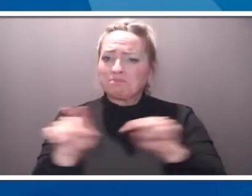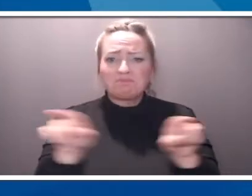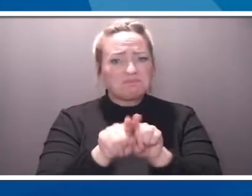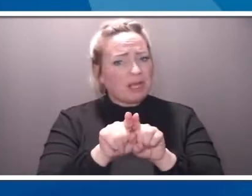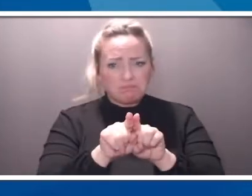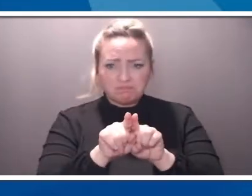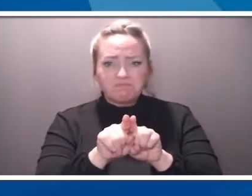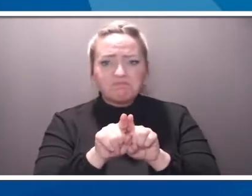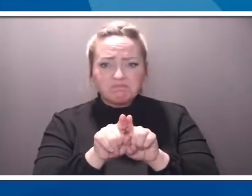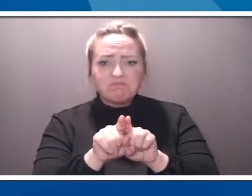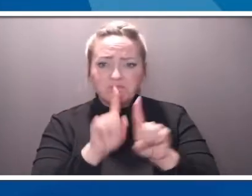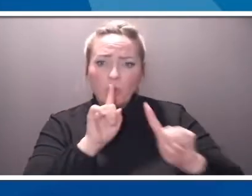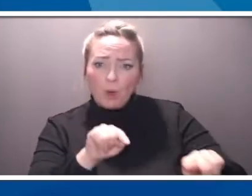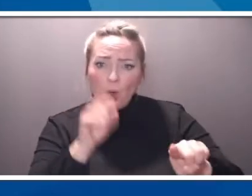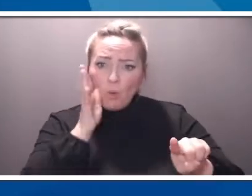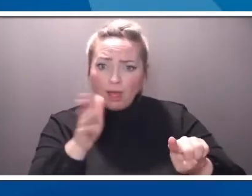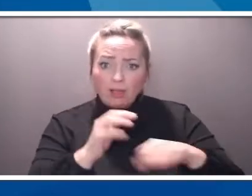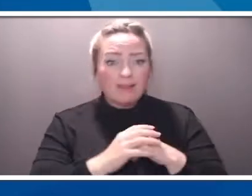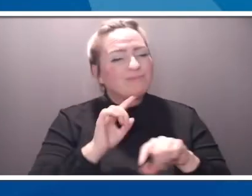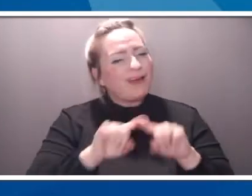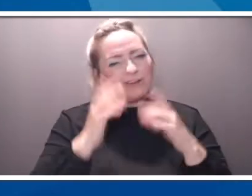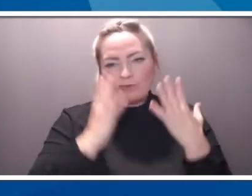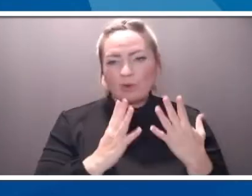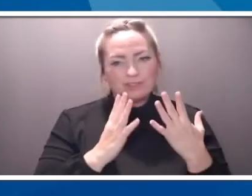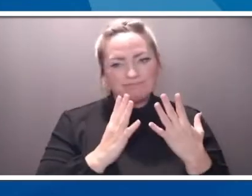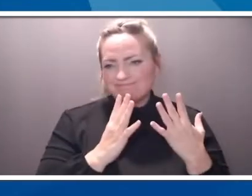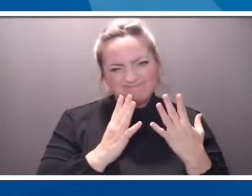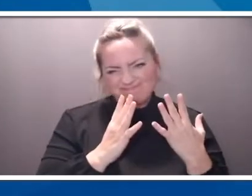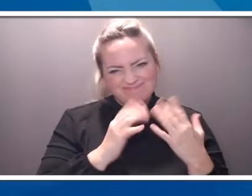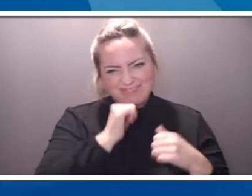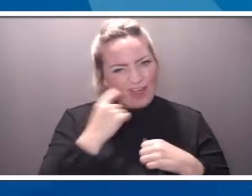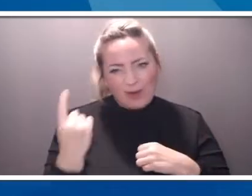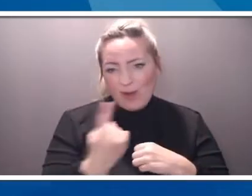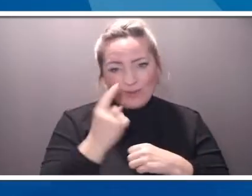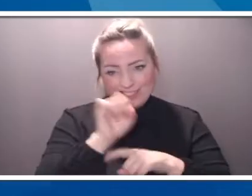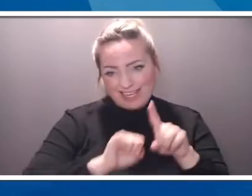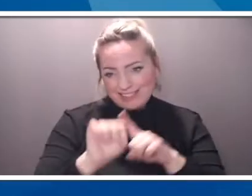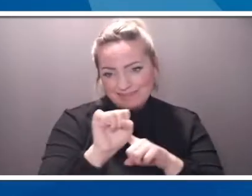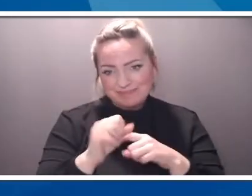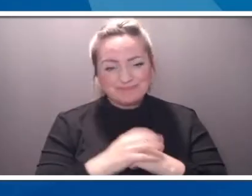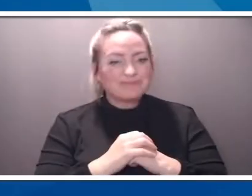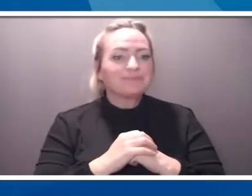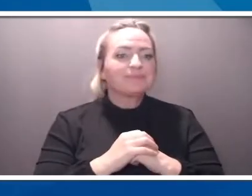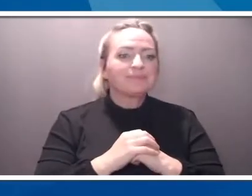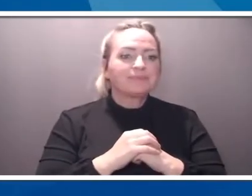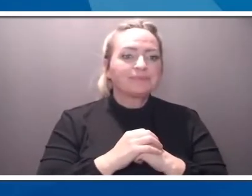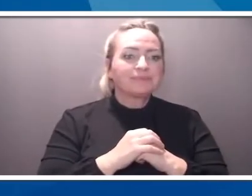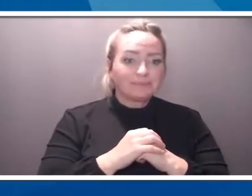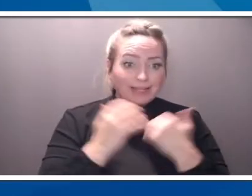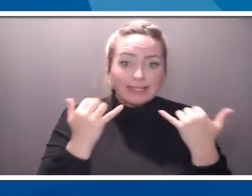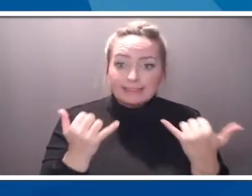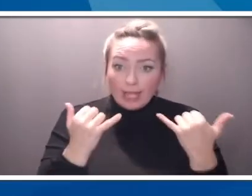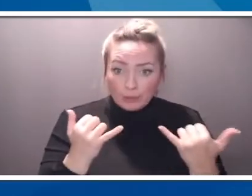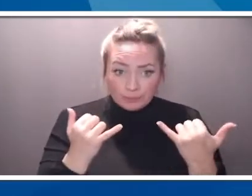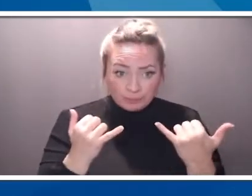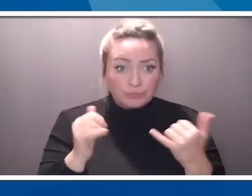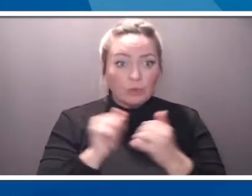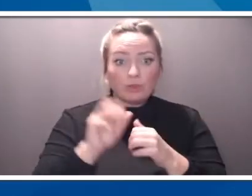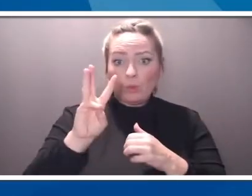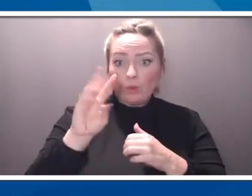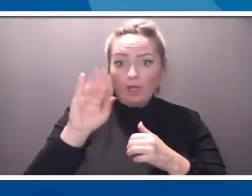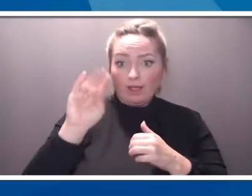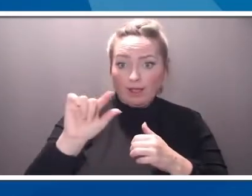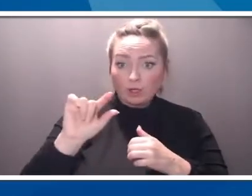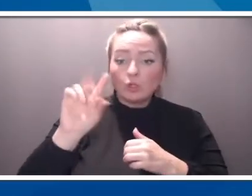They will all roughly come to the same conclusion. But unfortunately, that's not always the case.